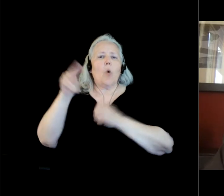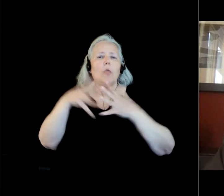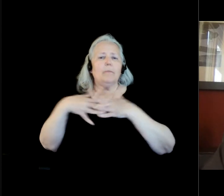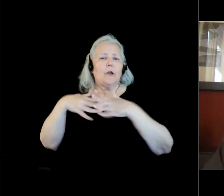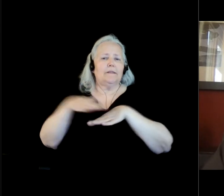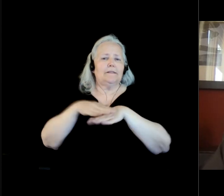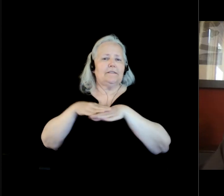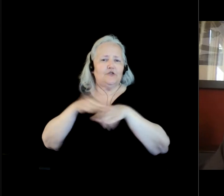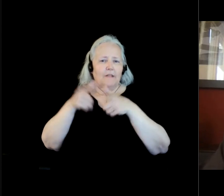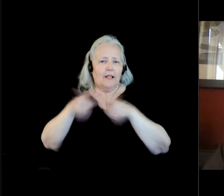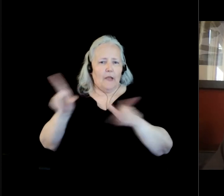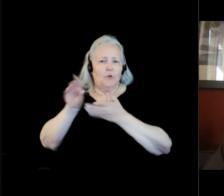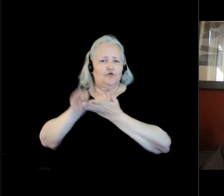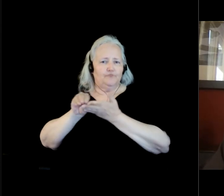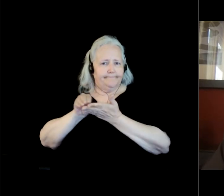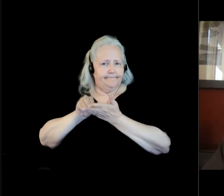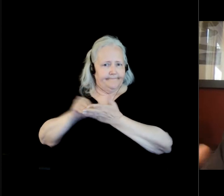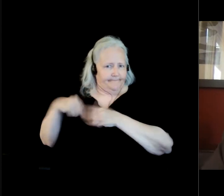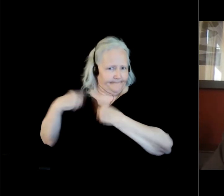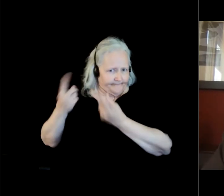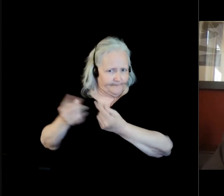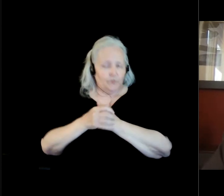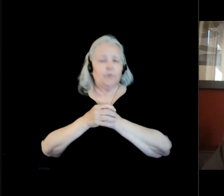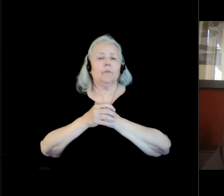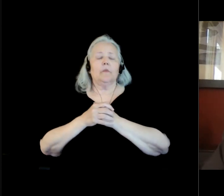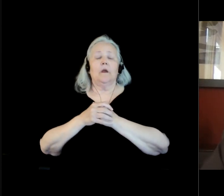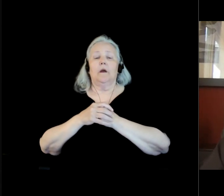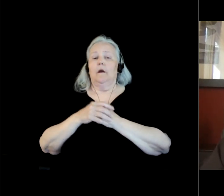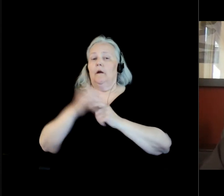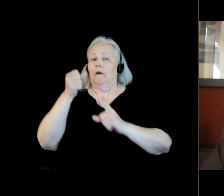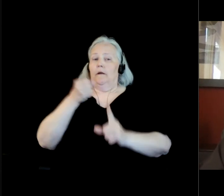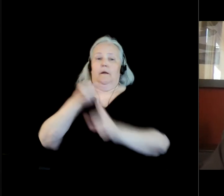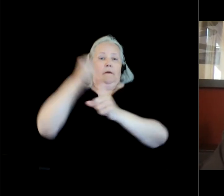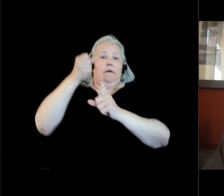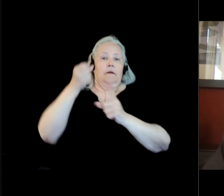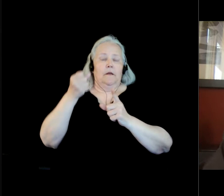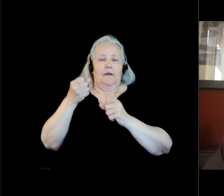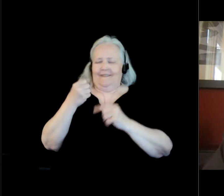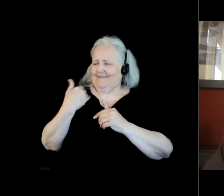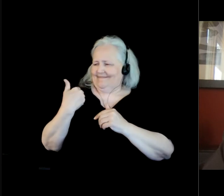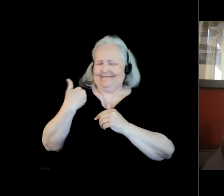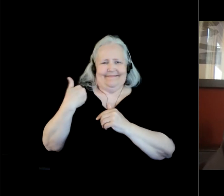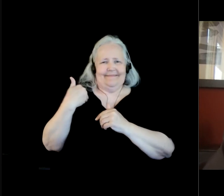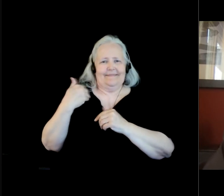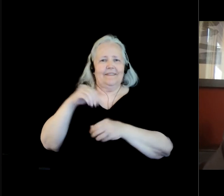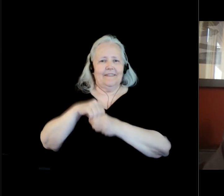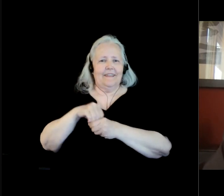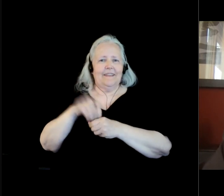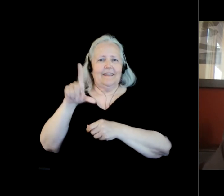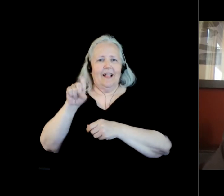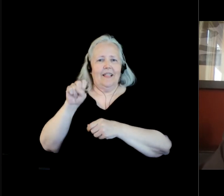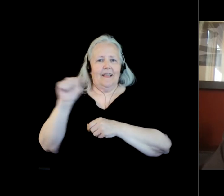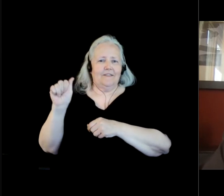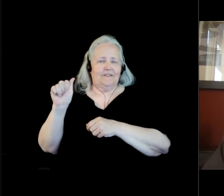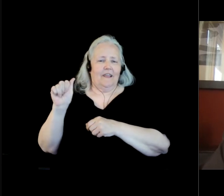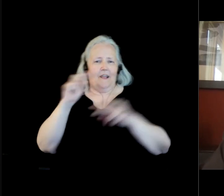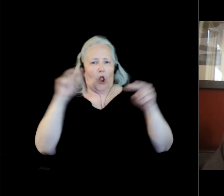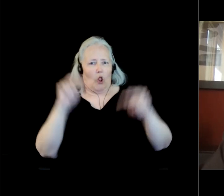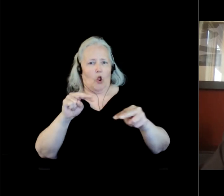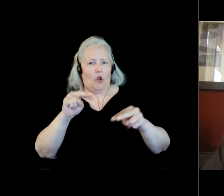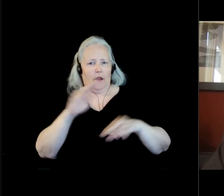instance. A pivotal moment in the more recent history of the Society's engagement with these topics was